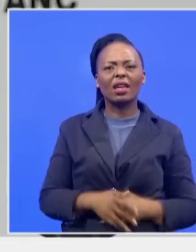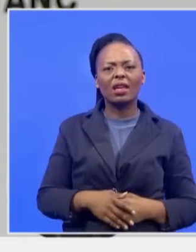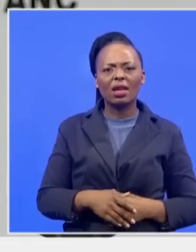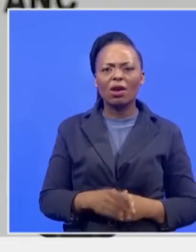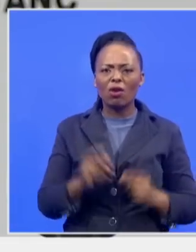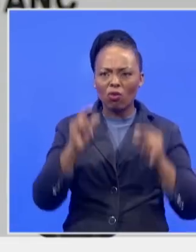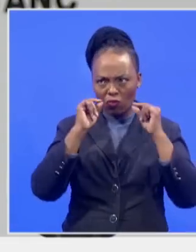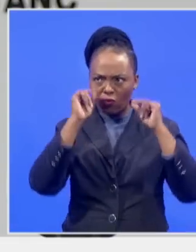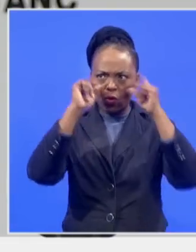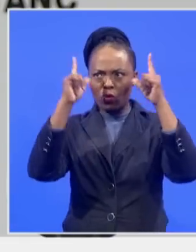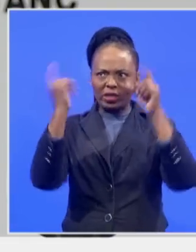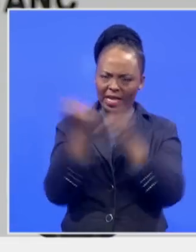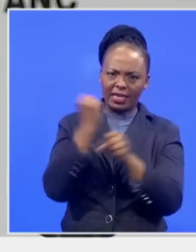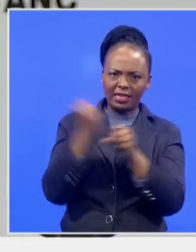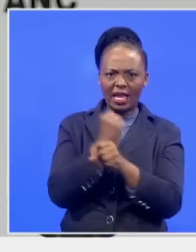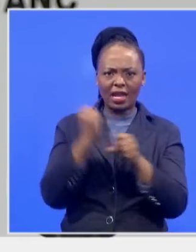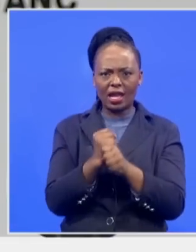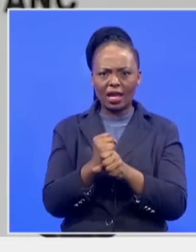it's over.